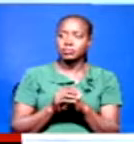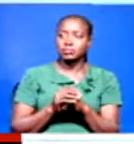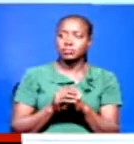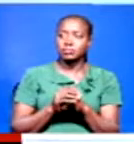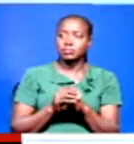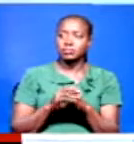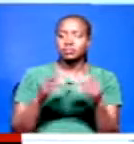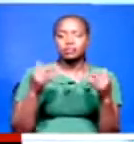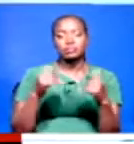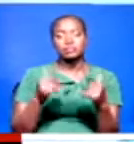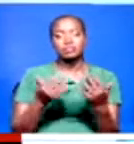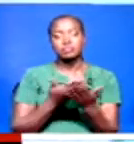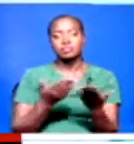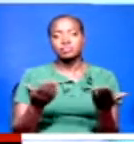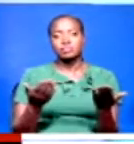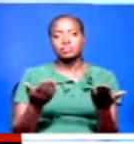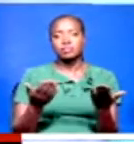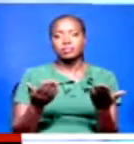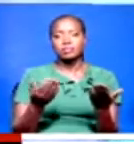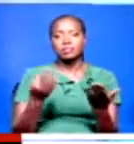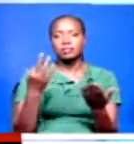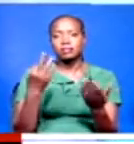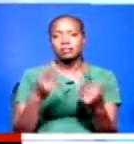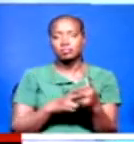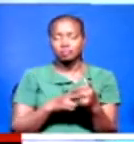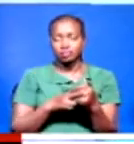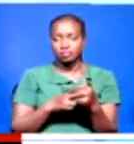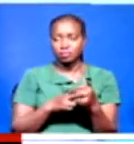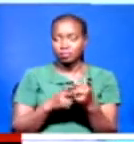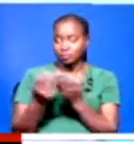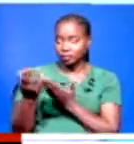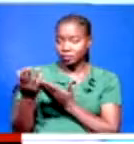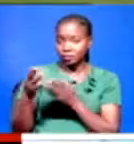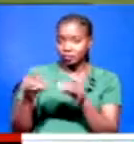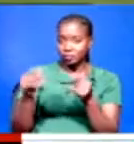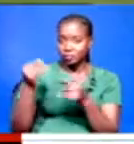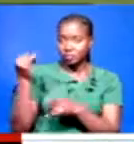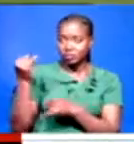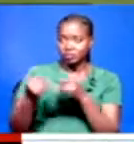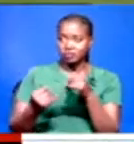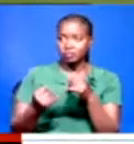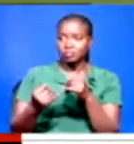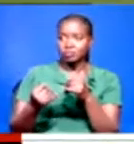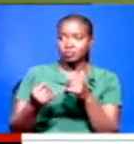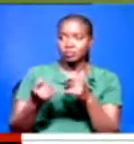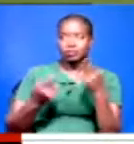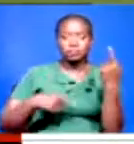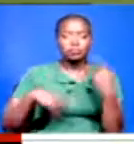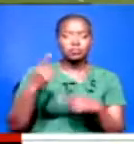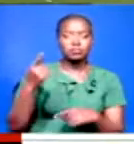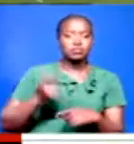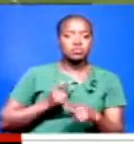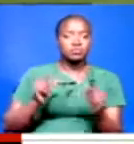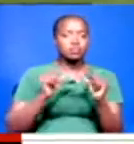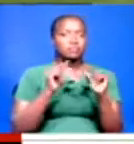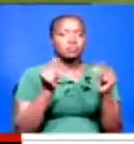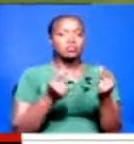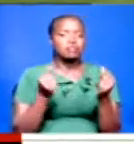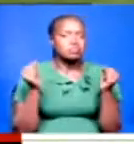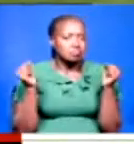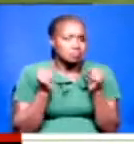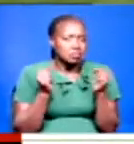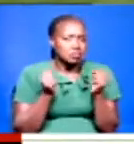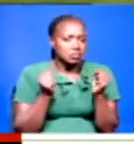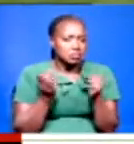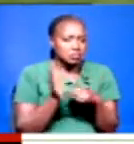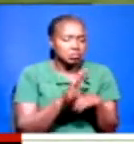Playing off handicap 37, Githinji, who had qualified for the finals after emerging the winner in the ladies category in Nanyuki, returned to